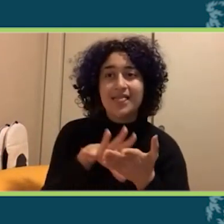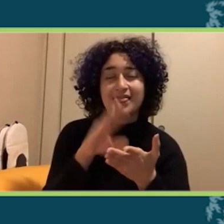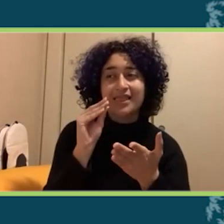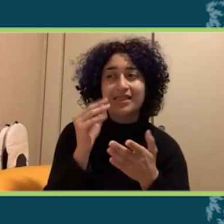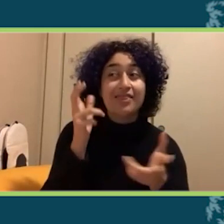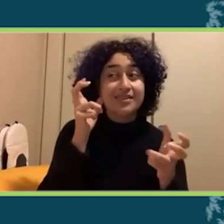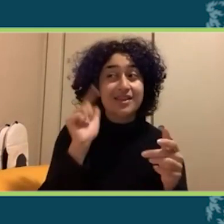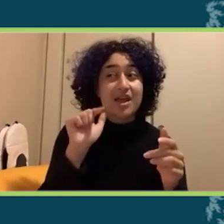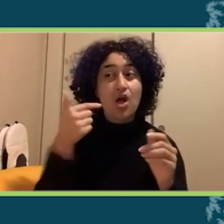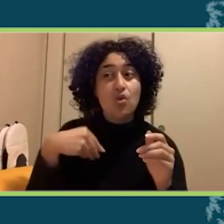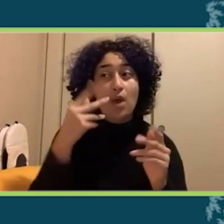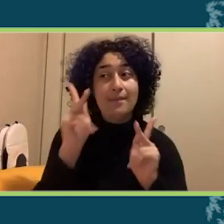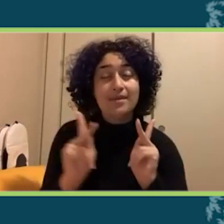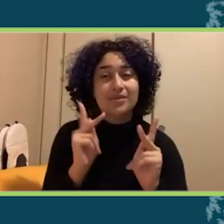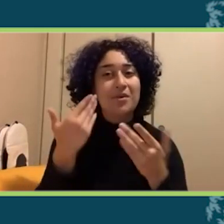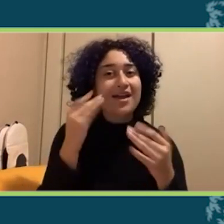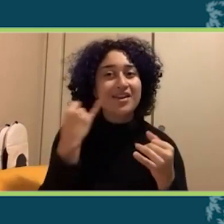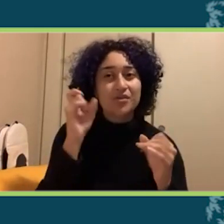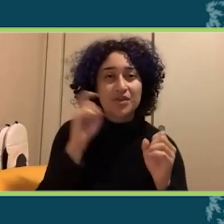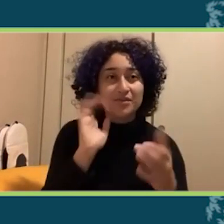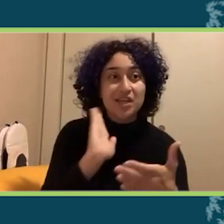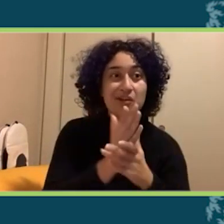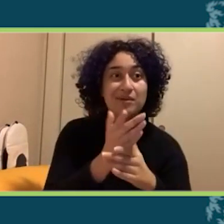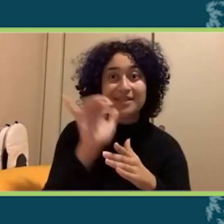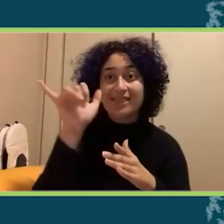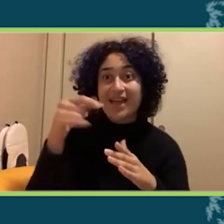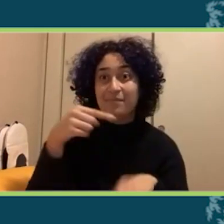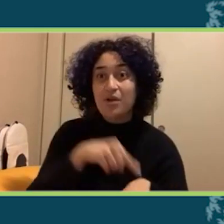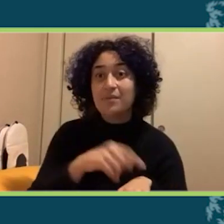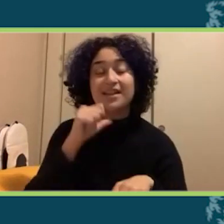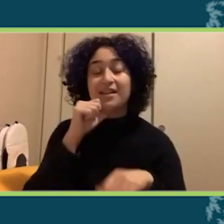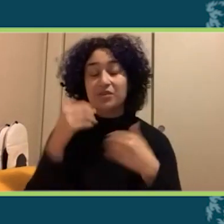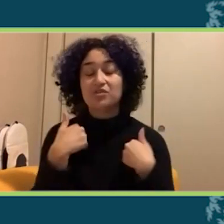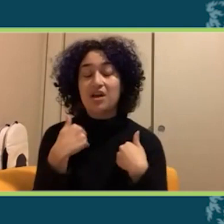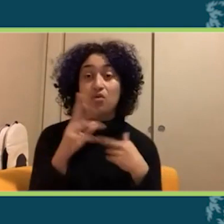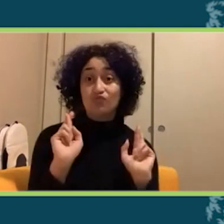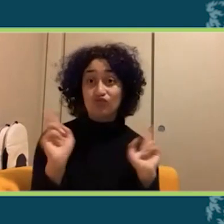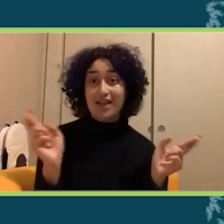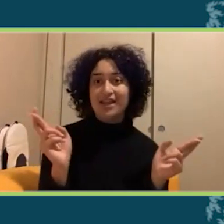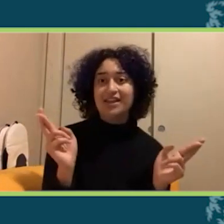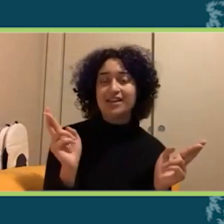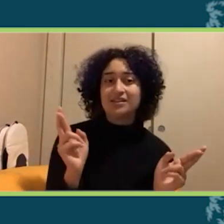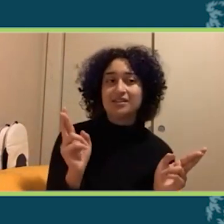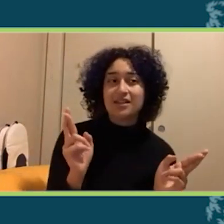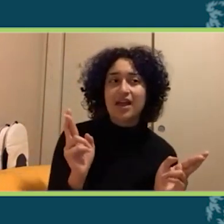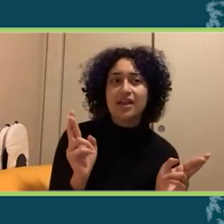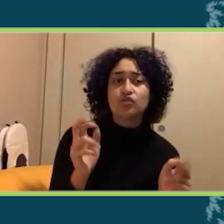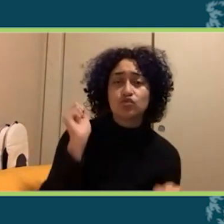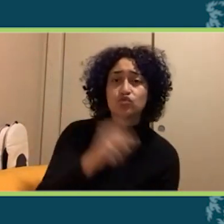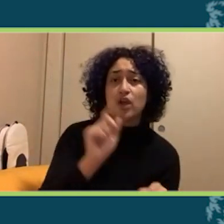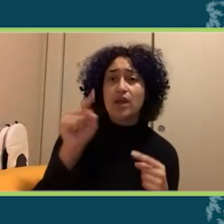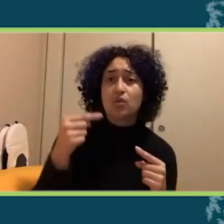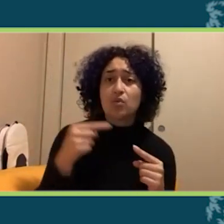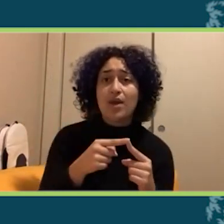don't know if you have to interrupt in that moment. If you don't have that skill set, like strike when the iron is cold, not hot, and